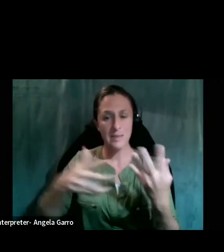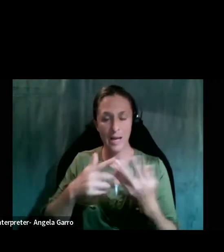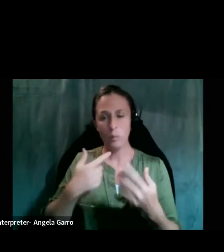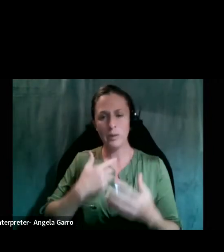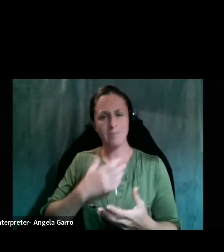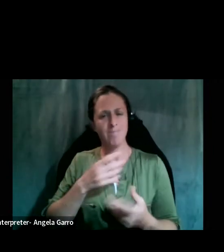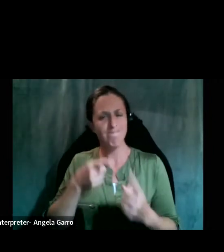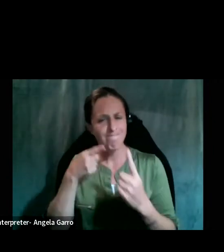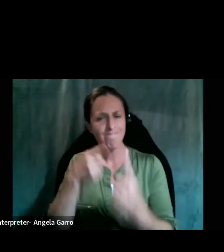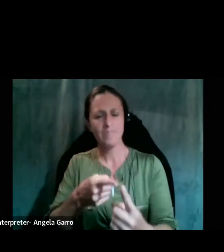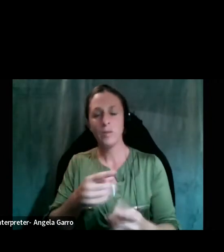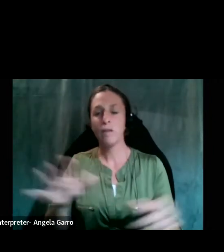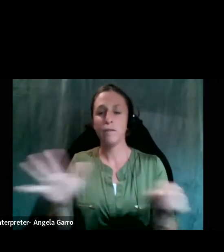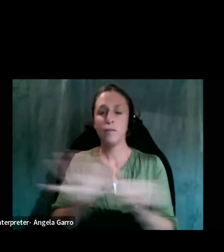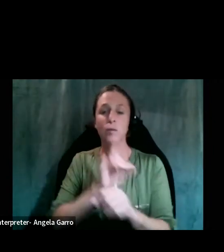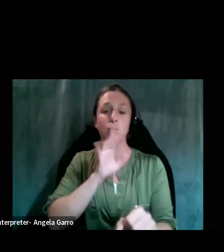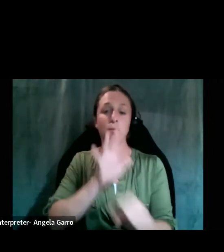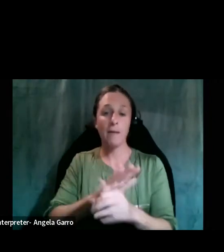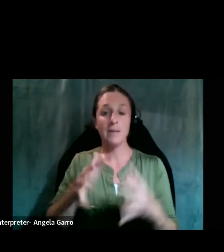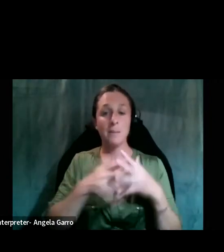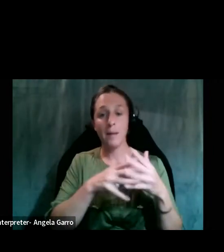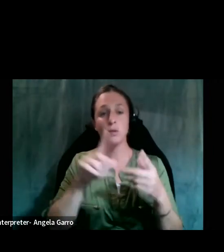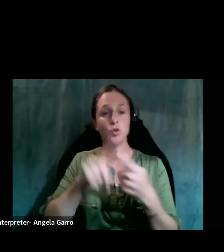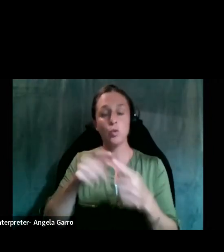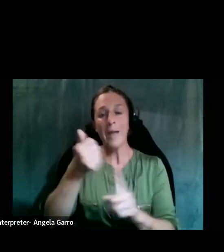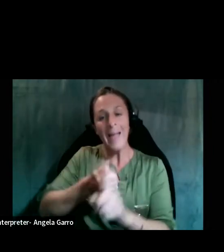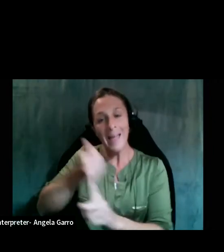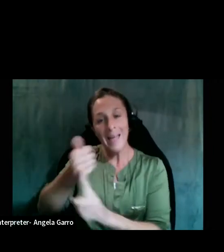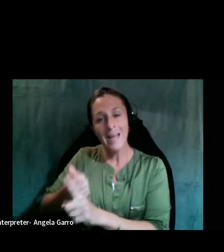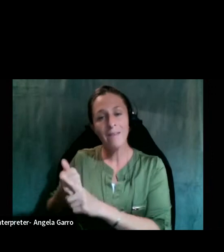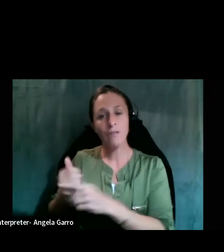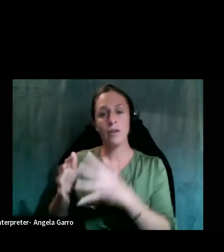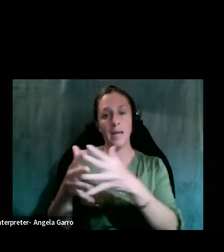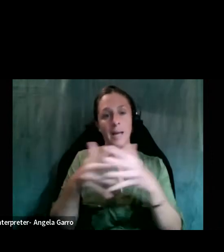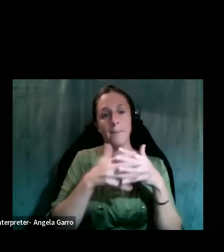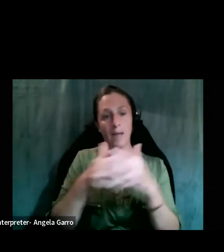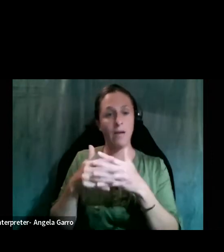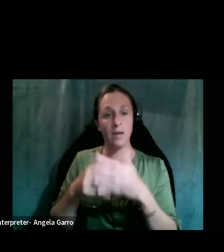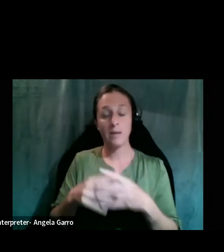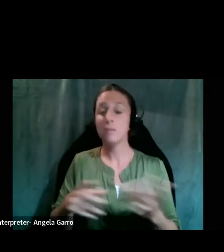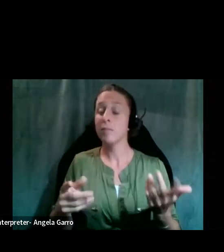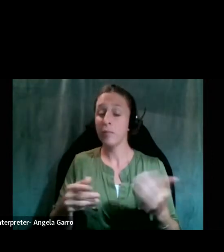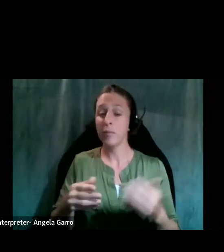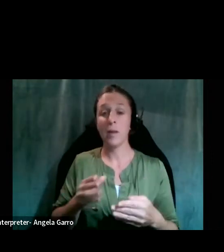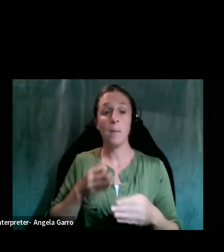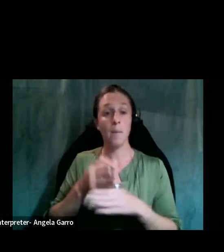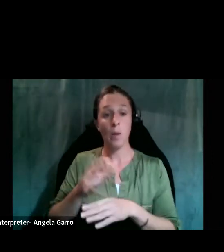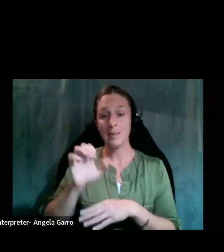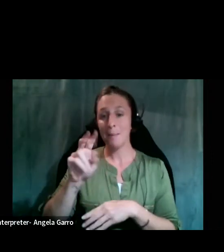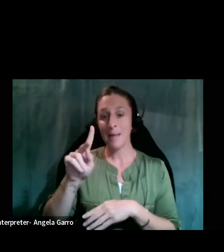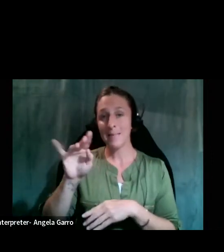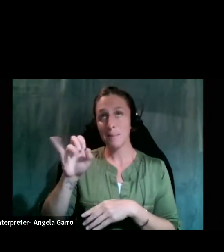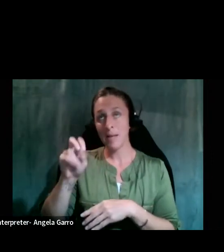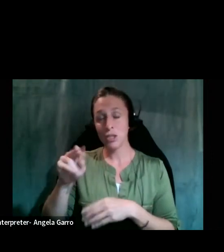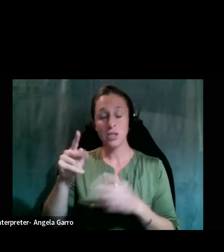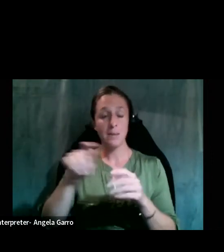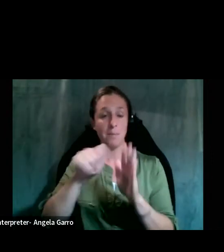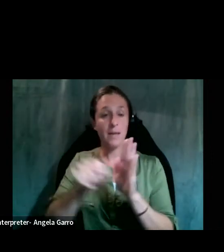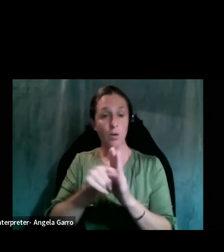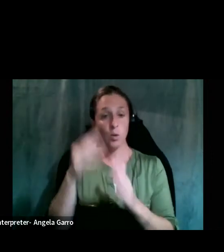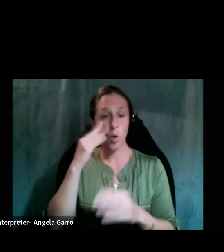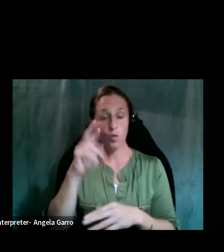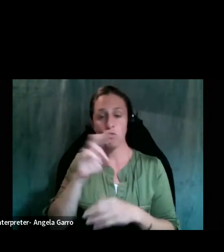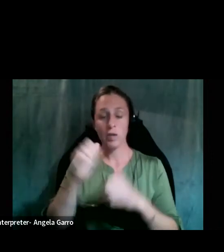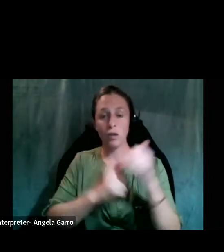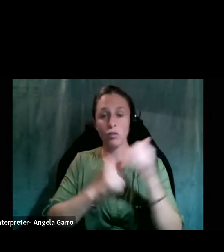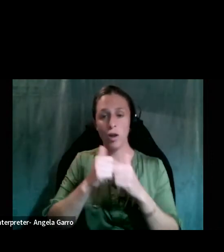the full promise of America to every American. Whereas the post-emancipation period known as Reconstruction marked